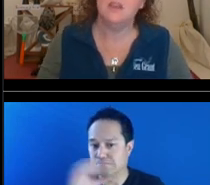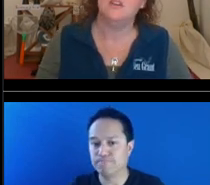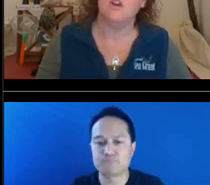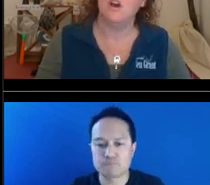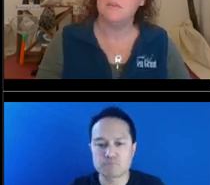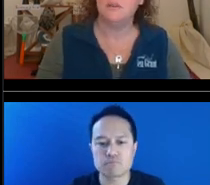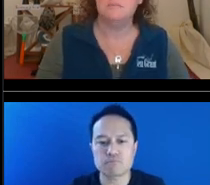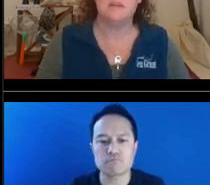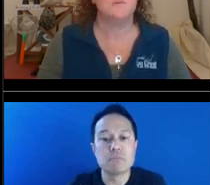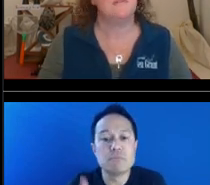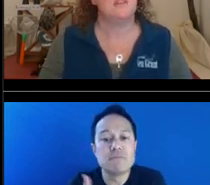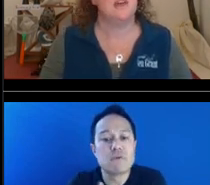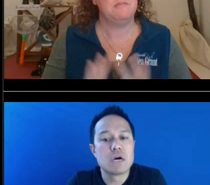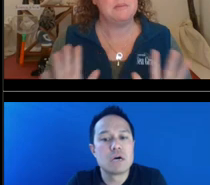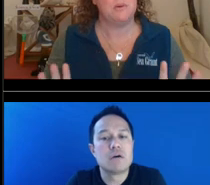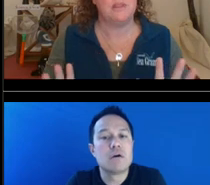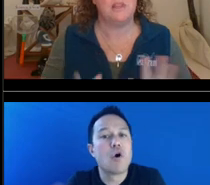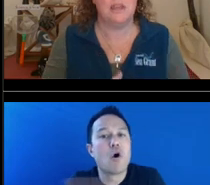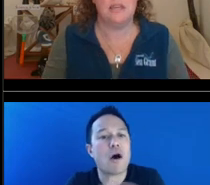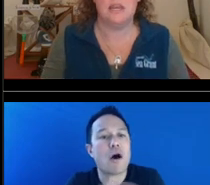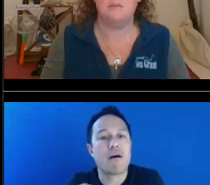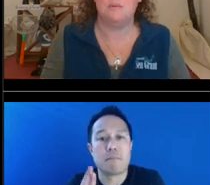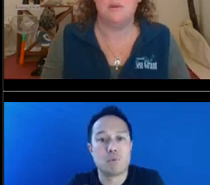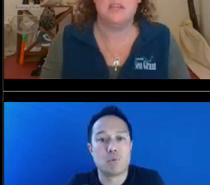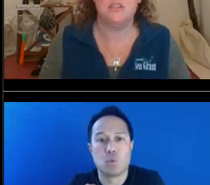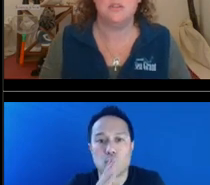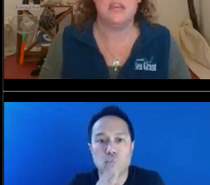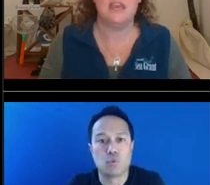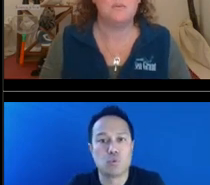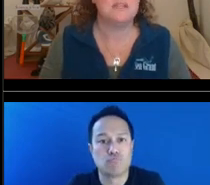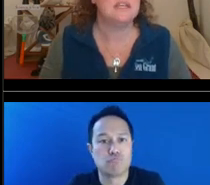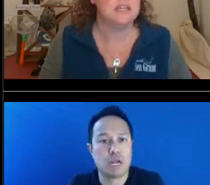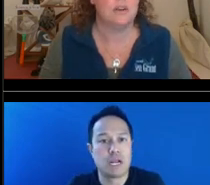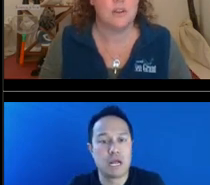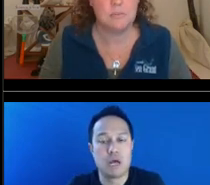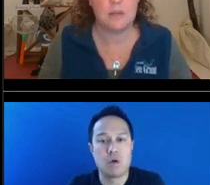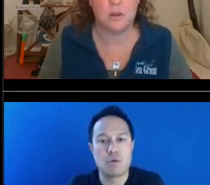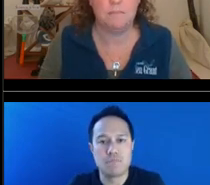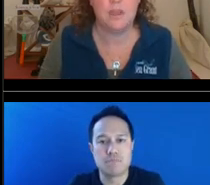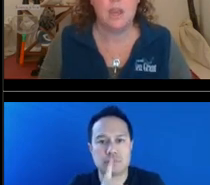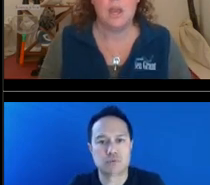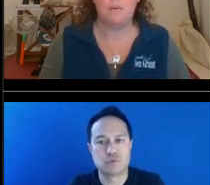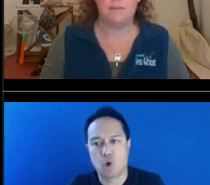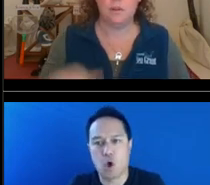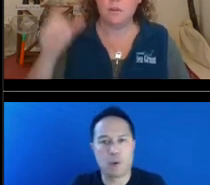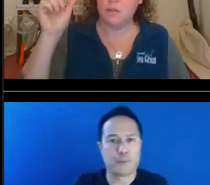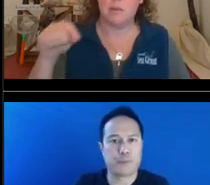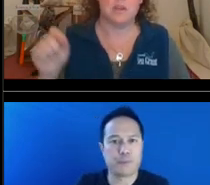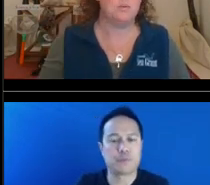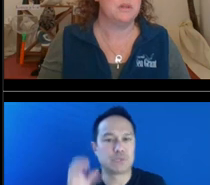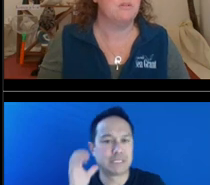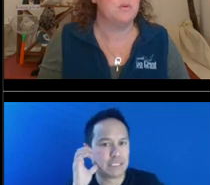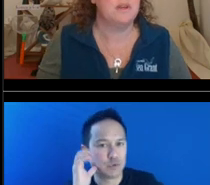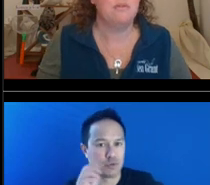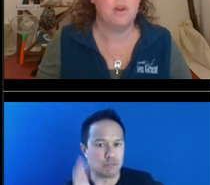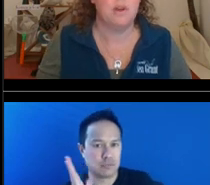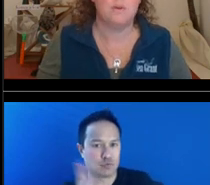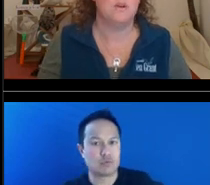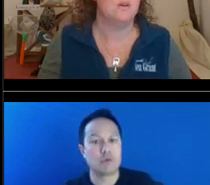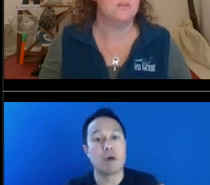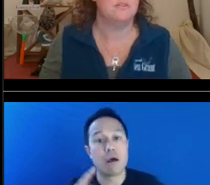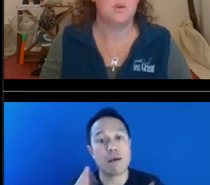Wendy. You're all muted because we have a lot of people on the line and we want to make sure that everyone can hear our speaker. However, the box where you wrote